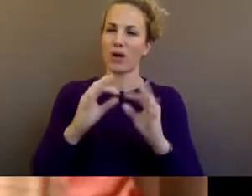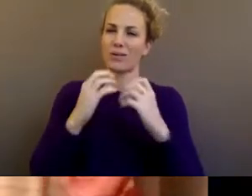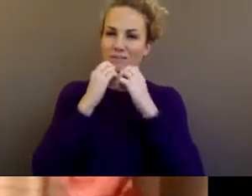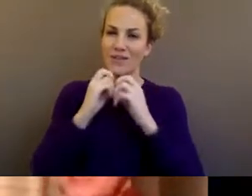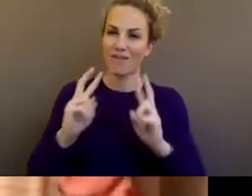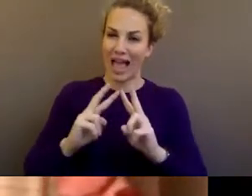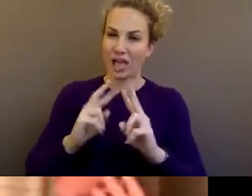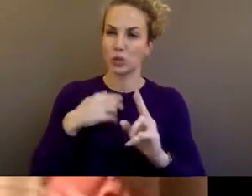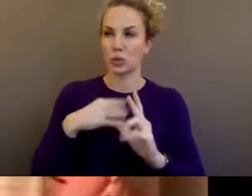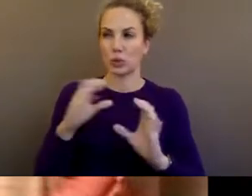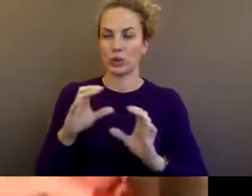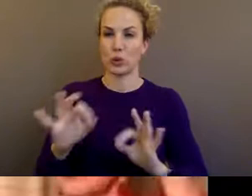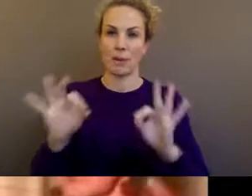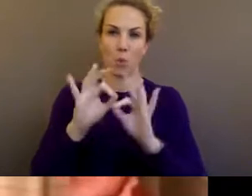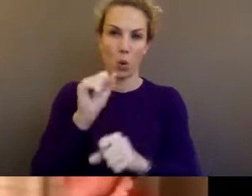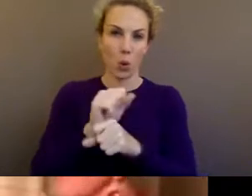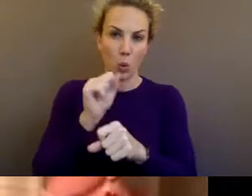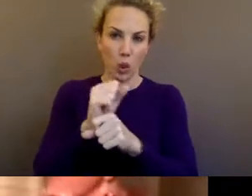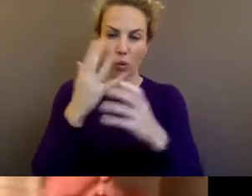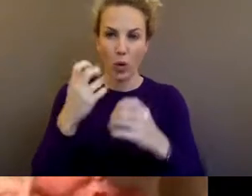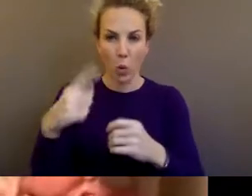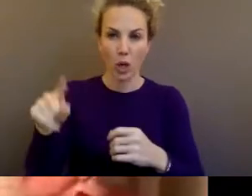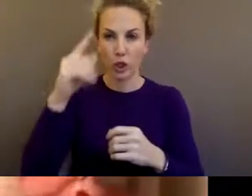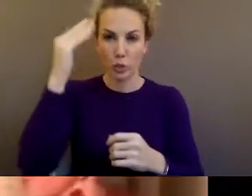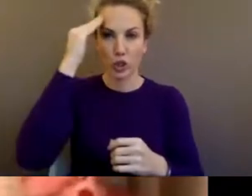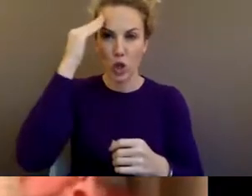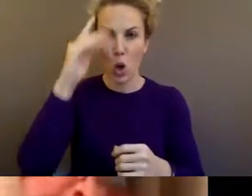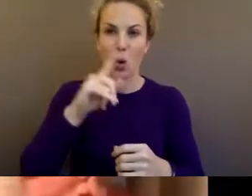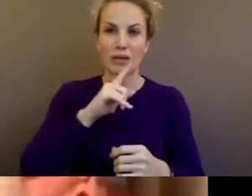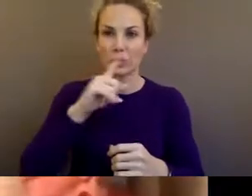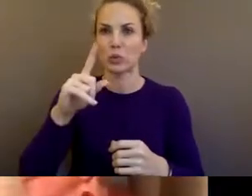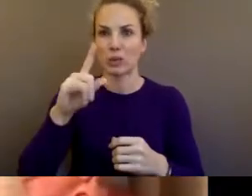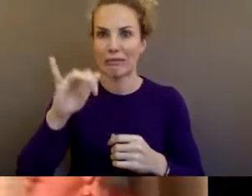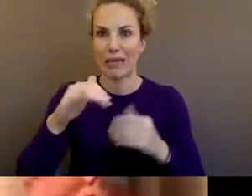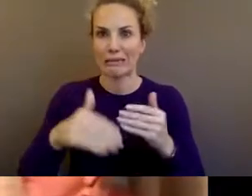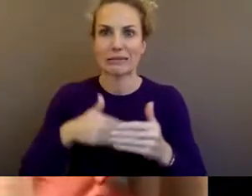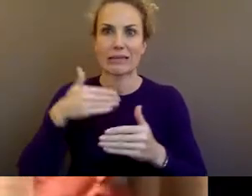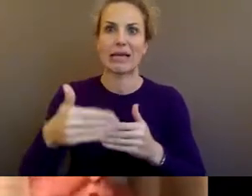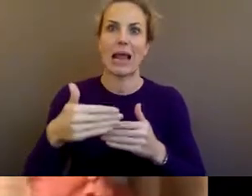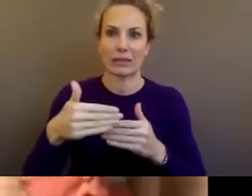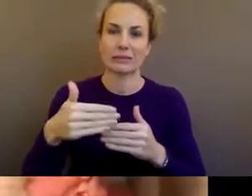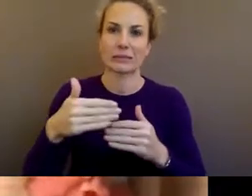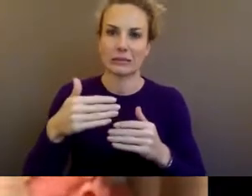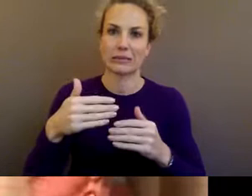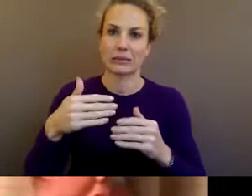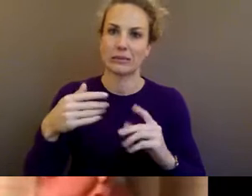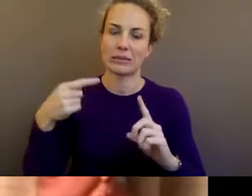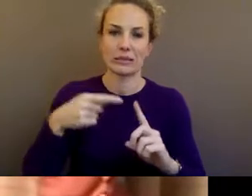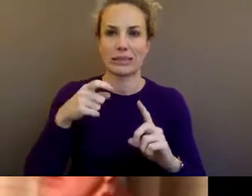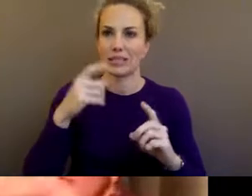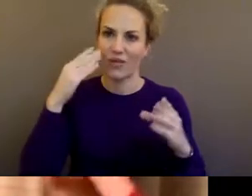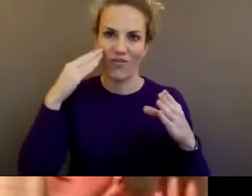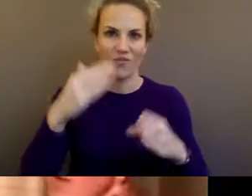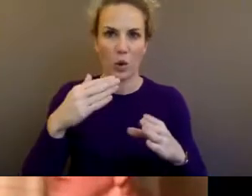work, and we want you to know it. And I think that's really the next place to focus. I think we've